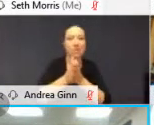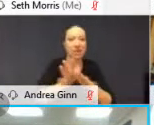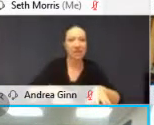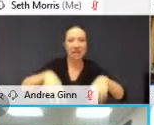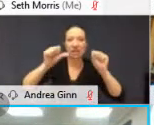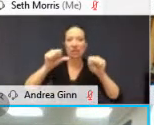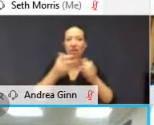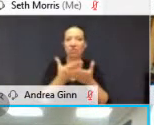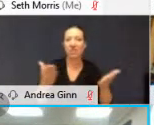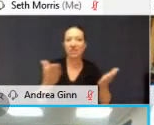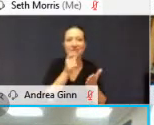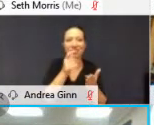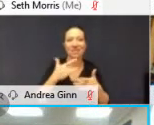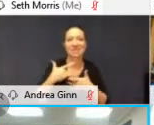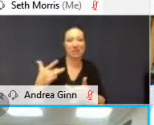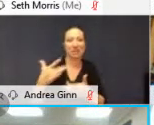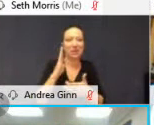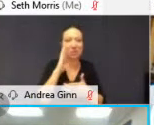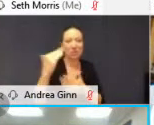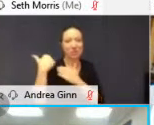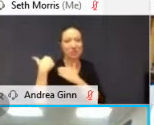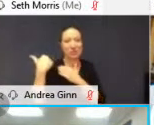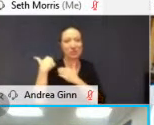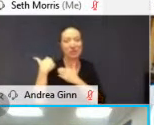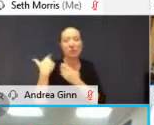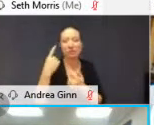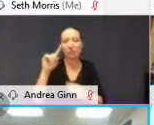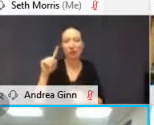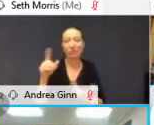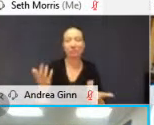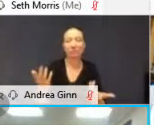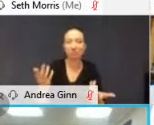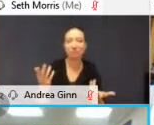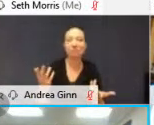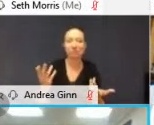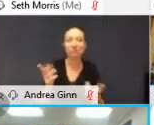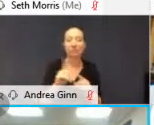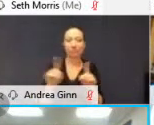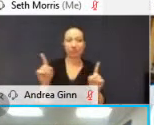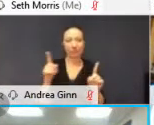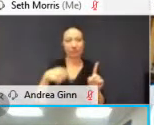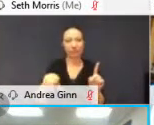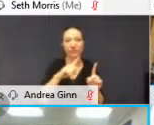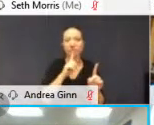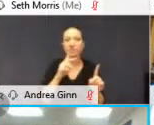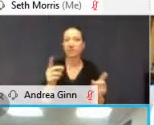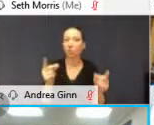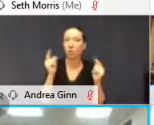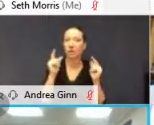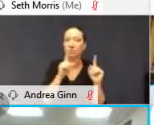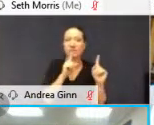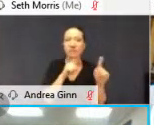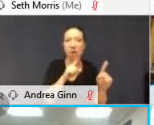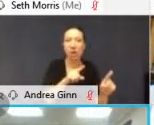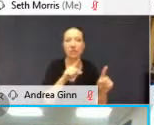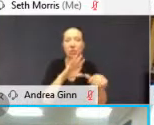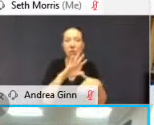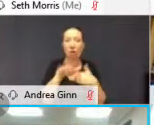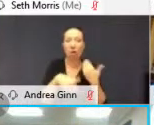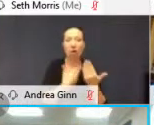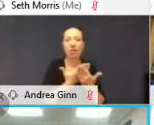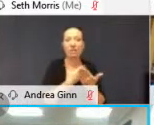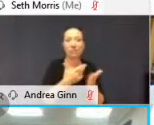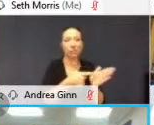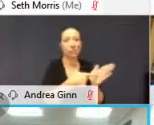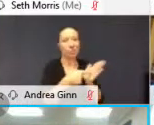normal responsibility of a managed care organization. And they have very quickly responded to all of our deliverables without